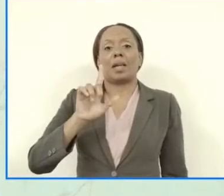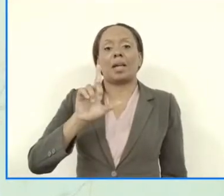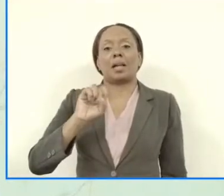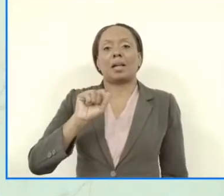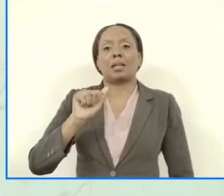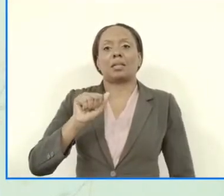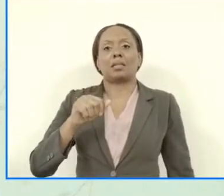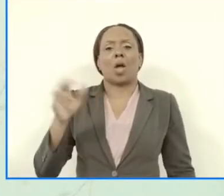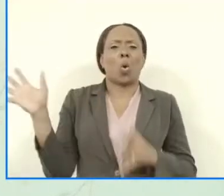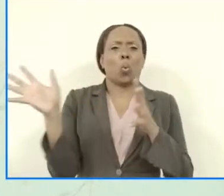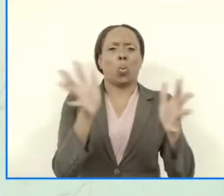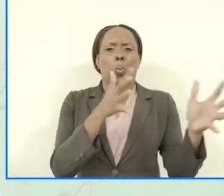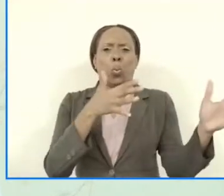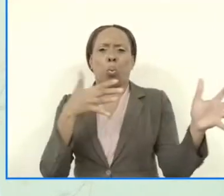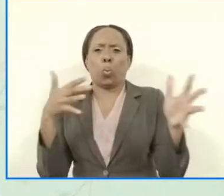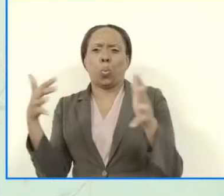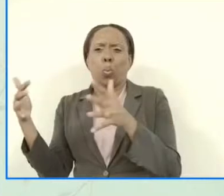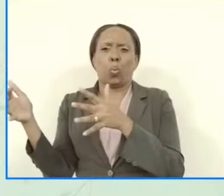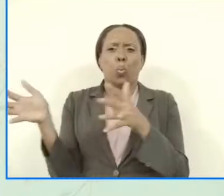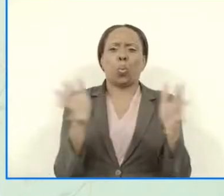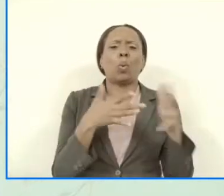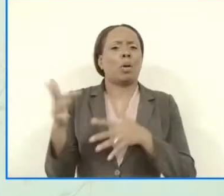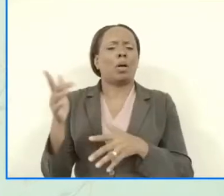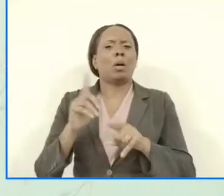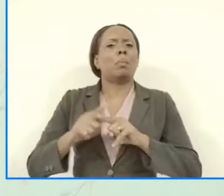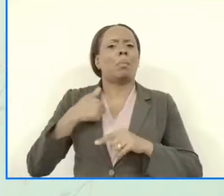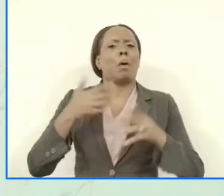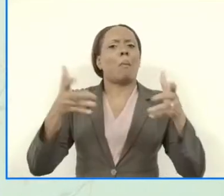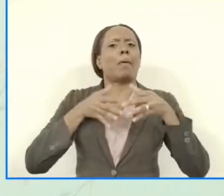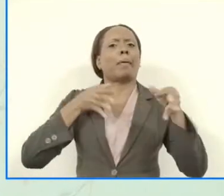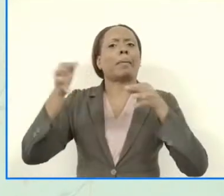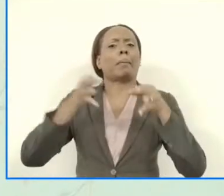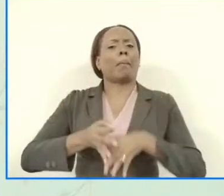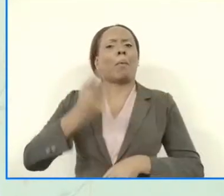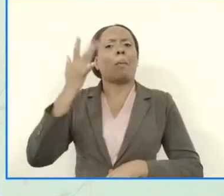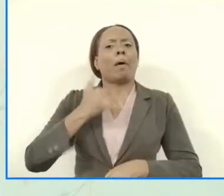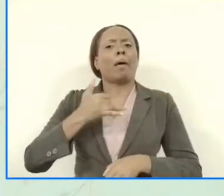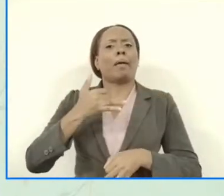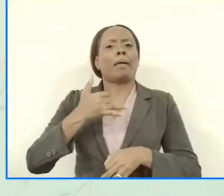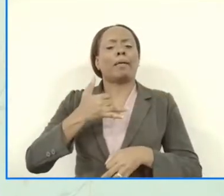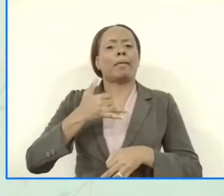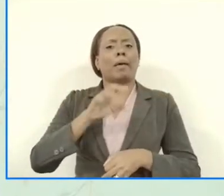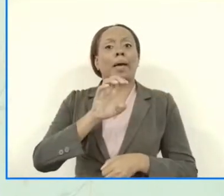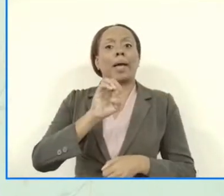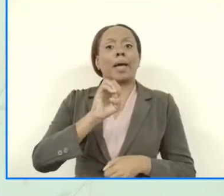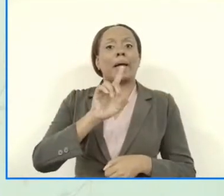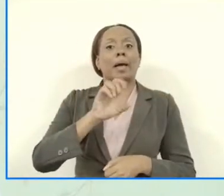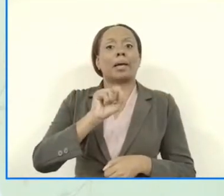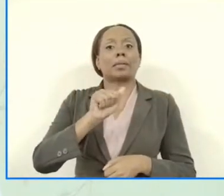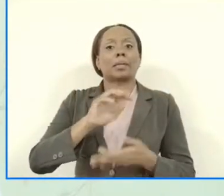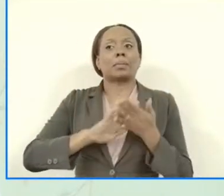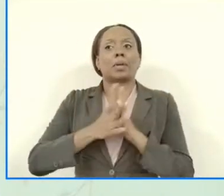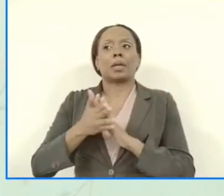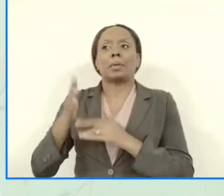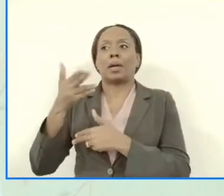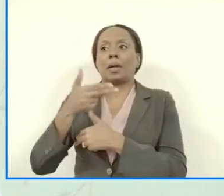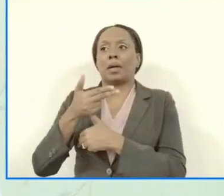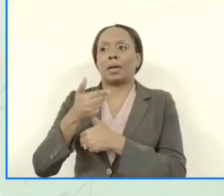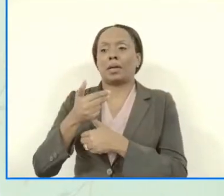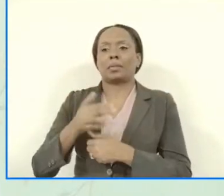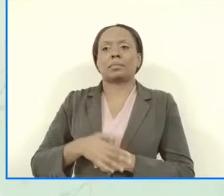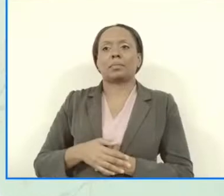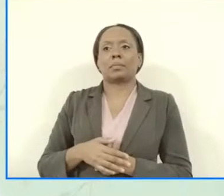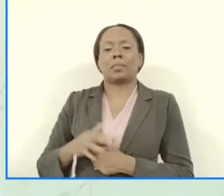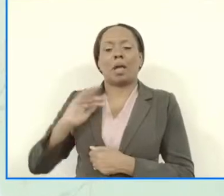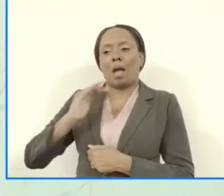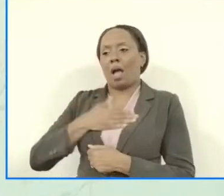meteorological perspective why Elsa was a hurricane. Now, in our region, which is called Region 4, or the Northwestern